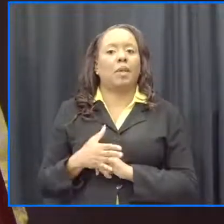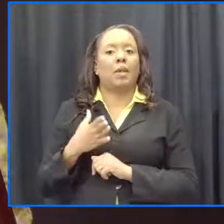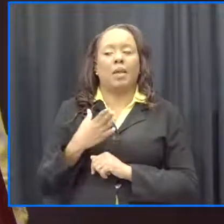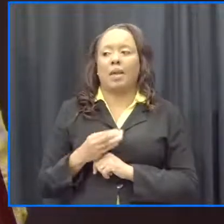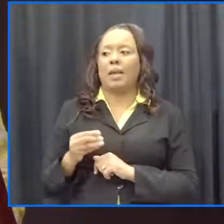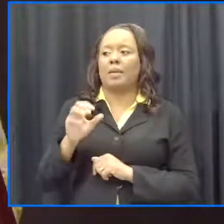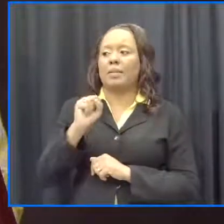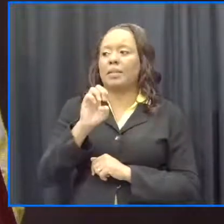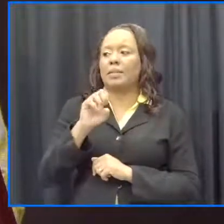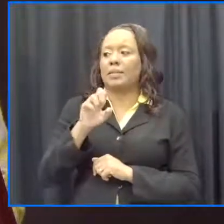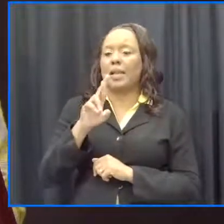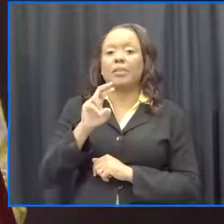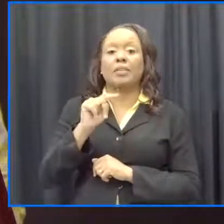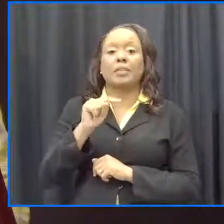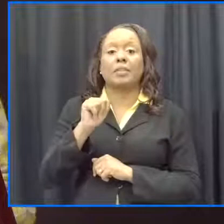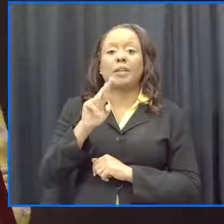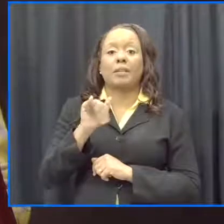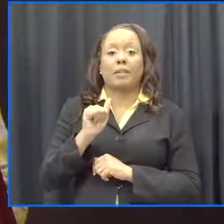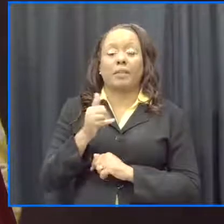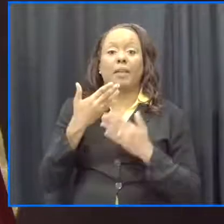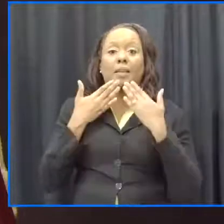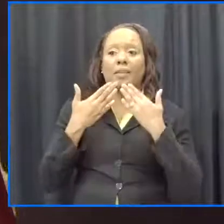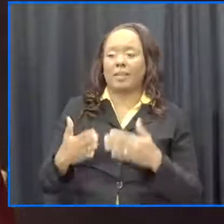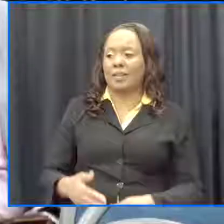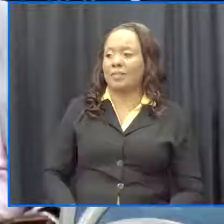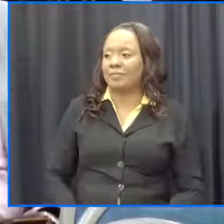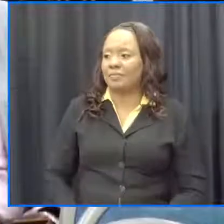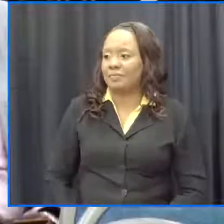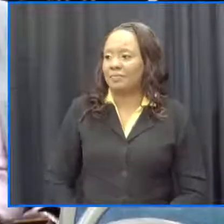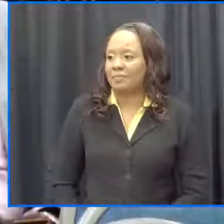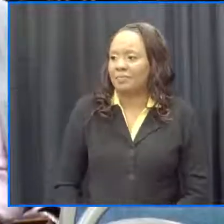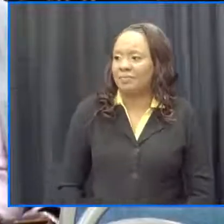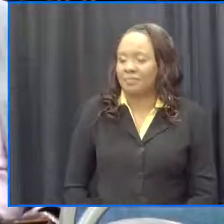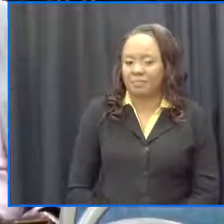Commission and the Secretary. Thank you very much.